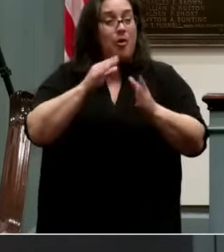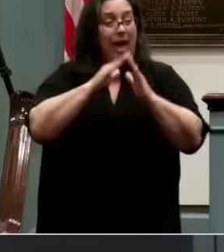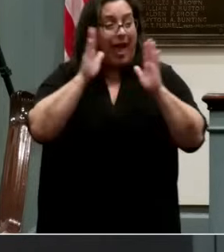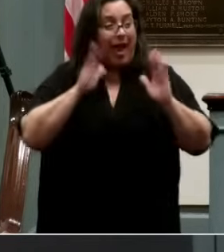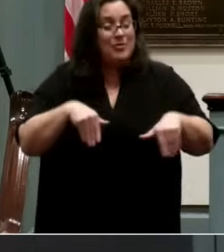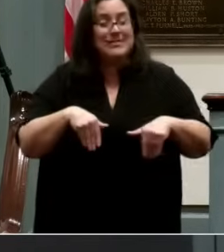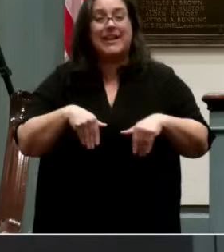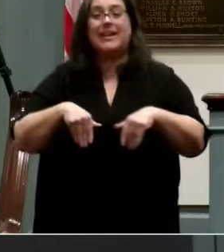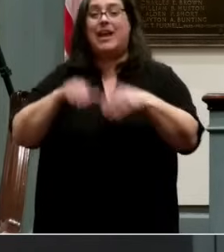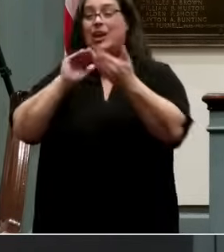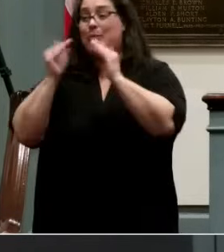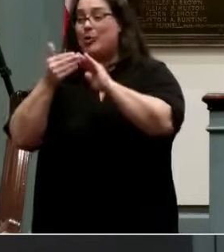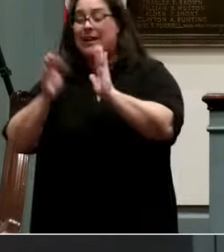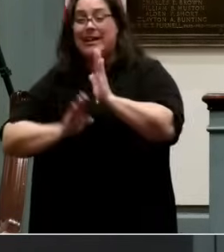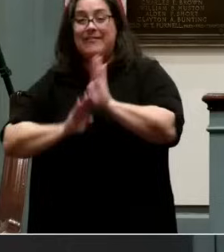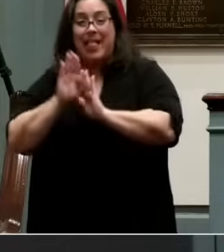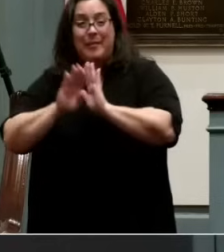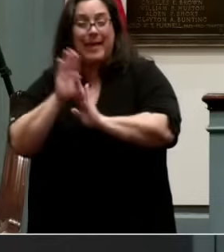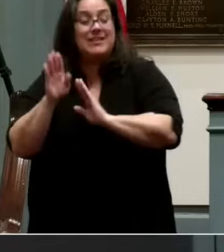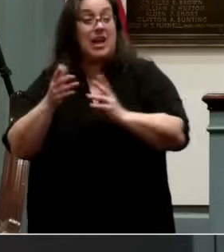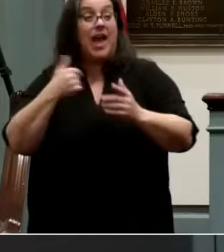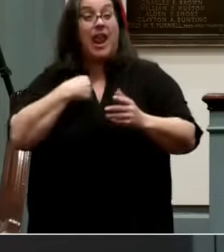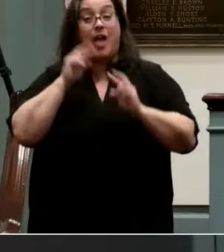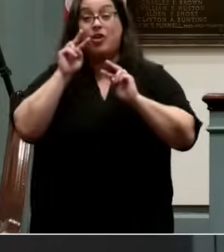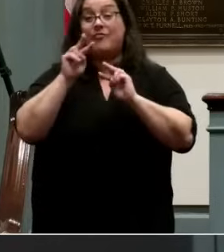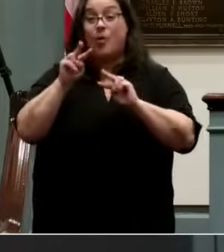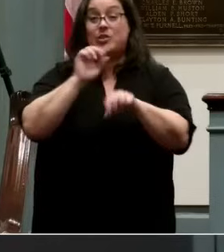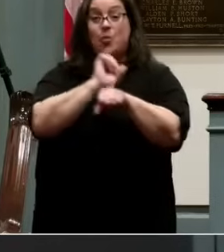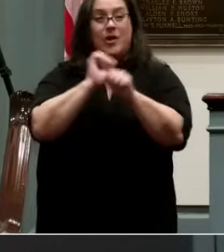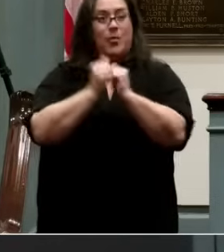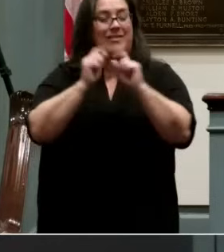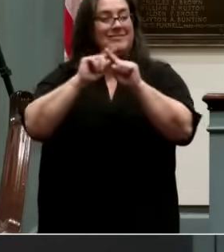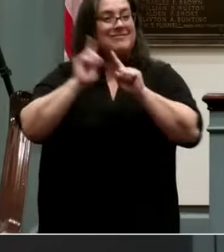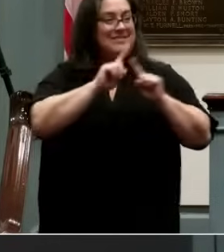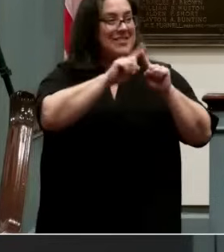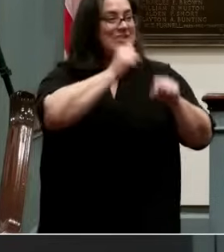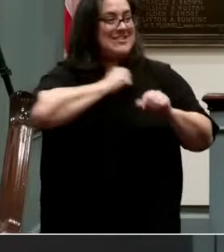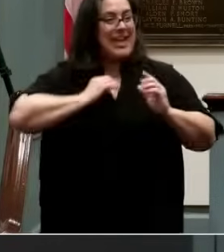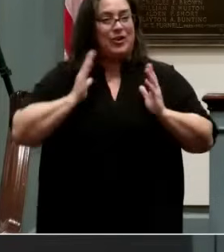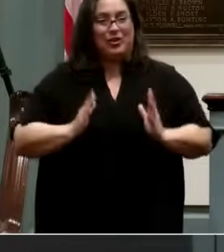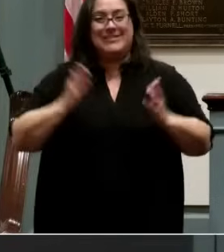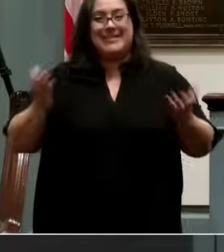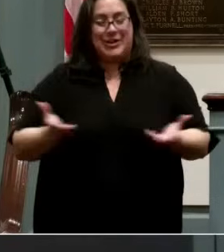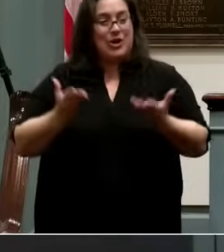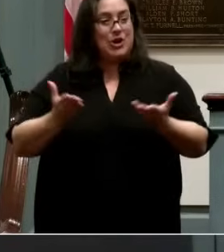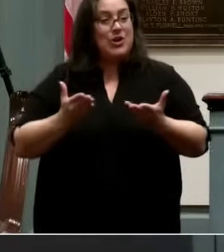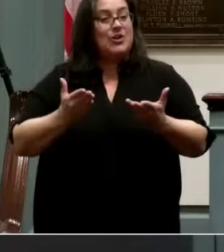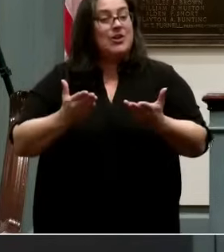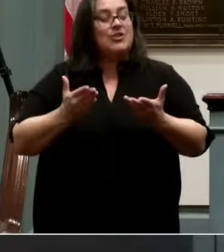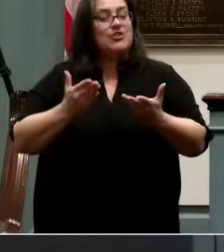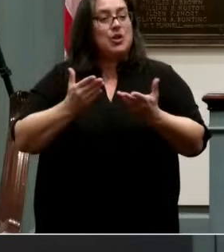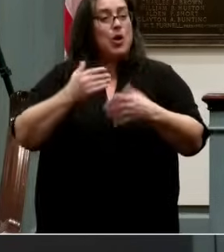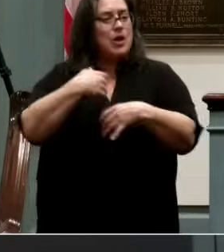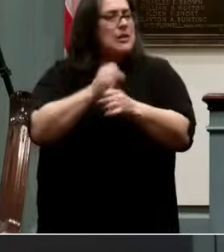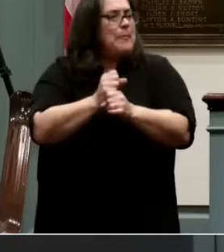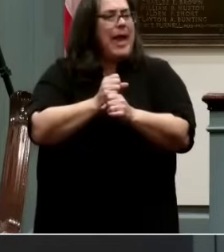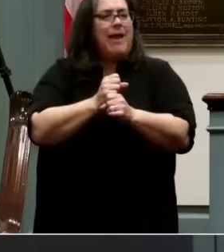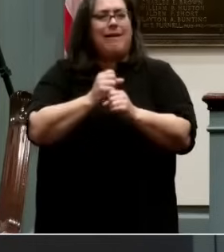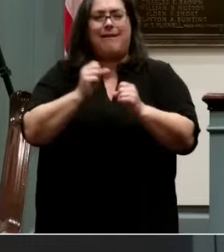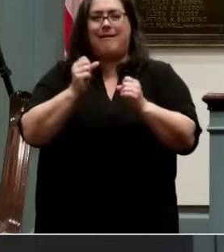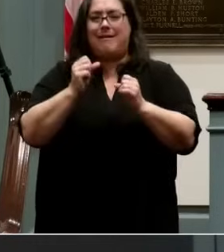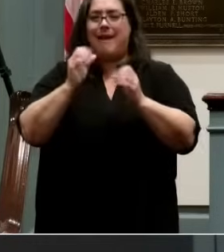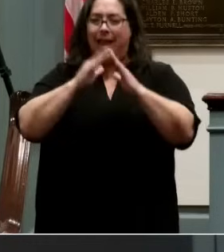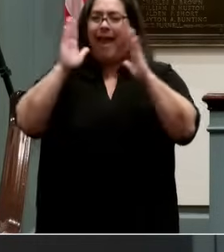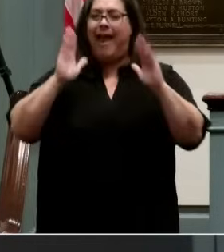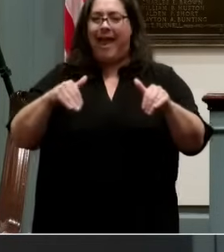working with Senator Lockman and Senator Townsend and others in this room to make other housing issues a priority in this legislative